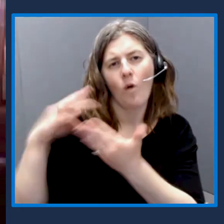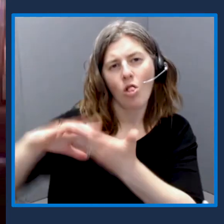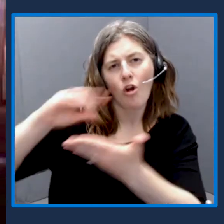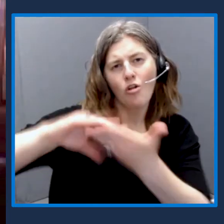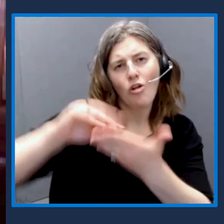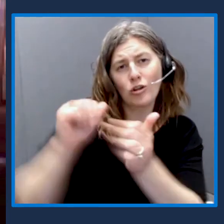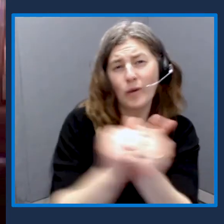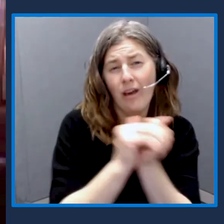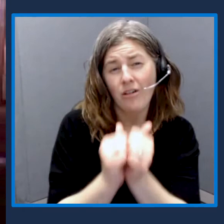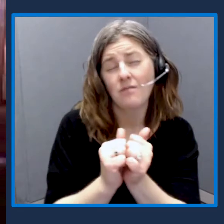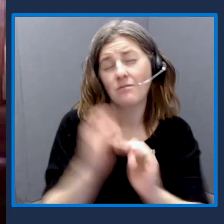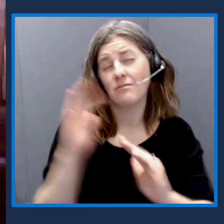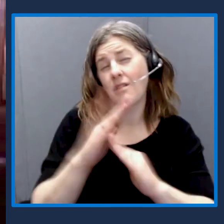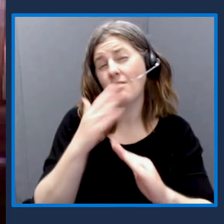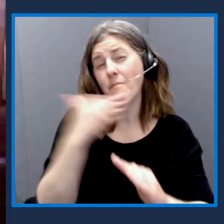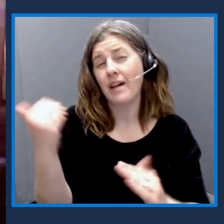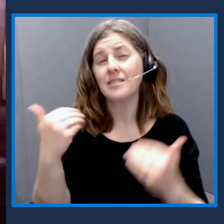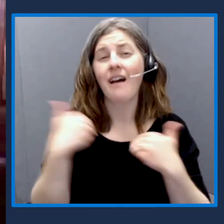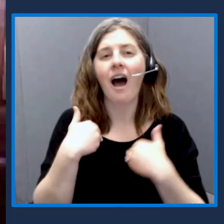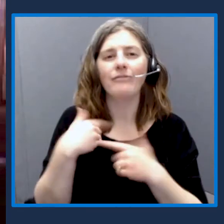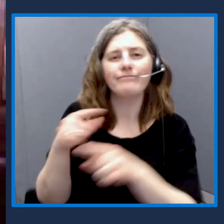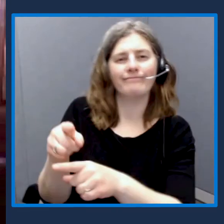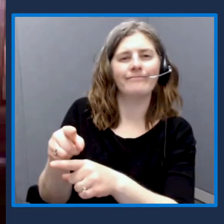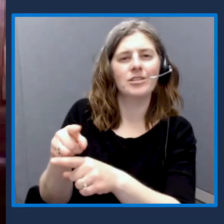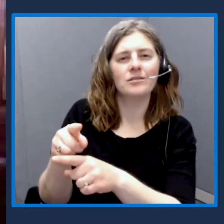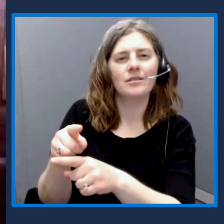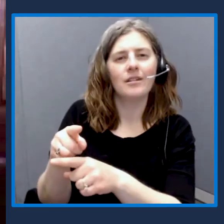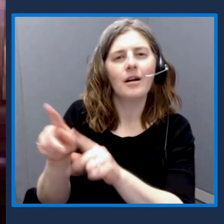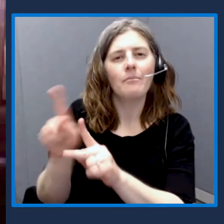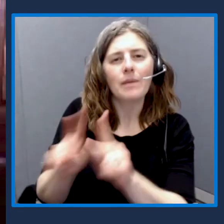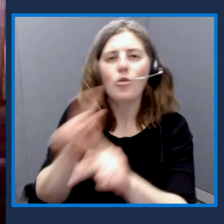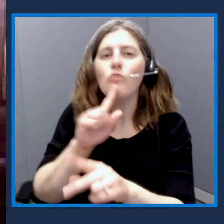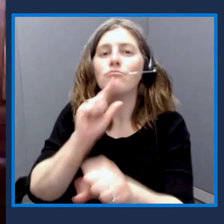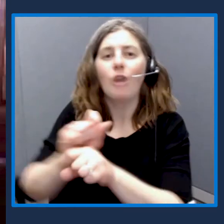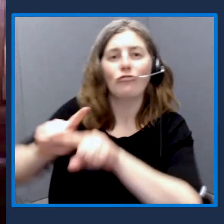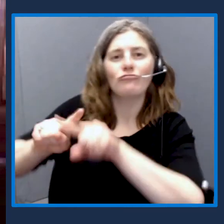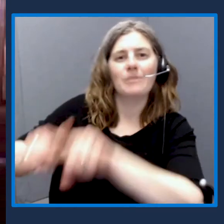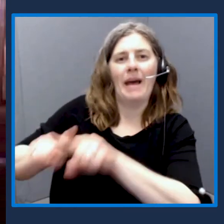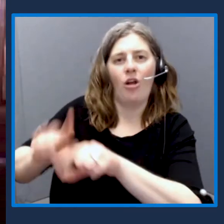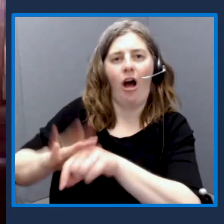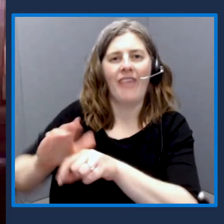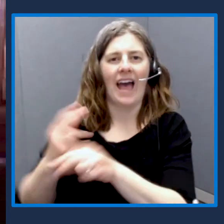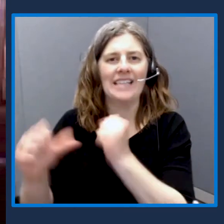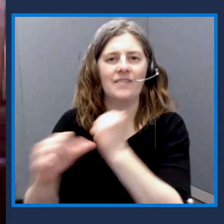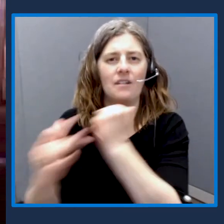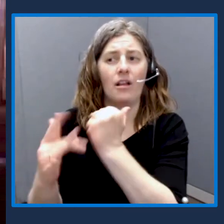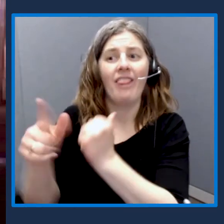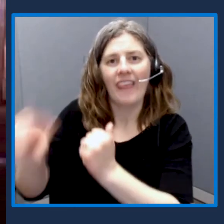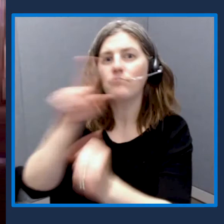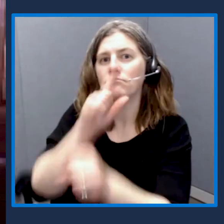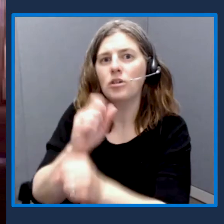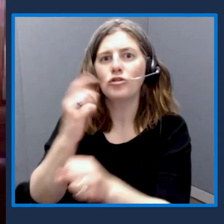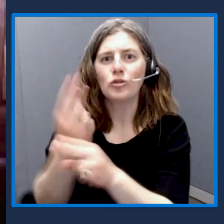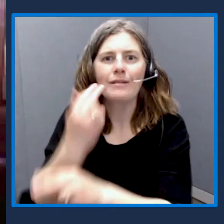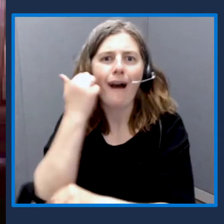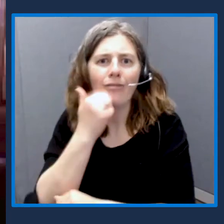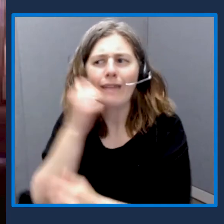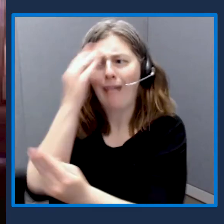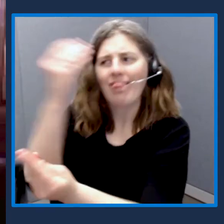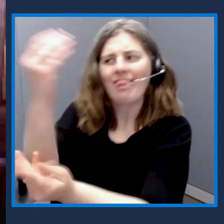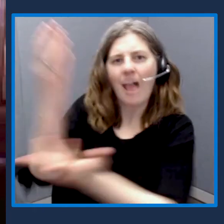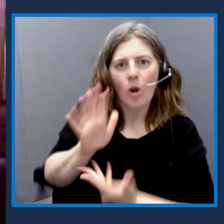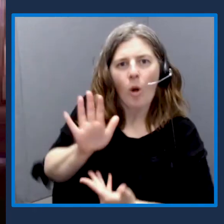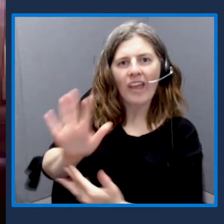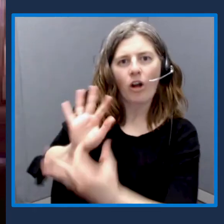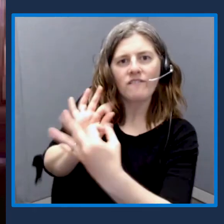best is to have native users of assistive technologies let you know what they're finding as they're